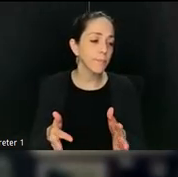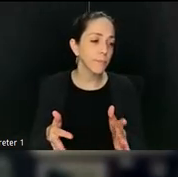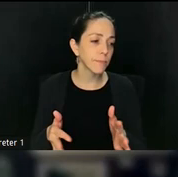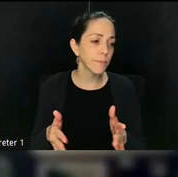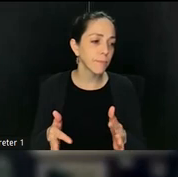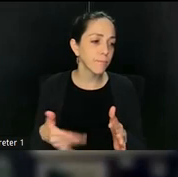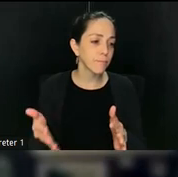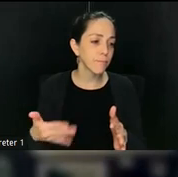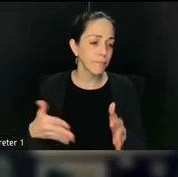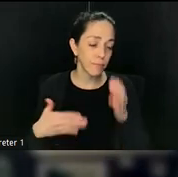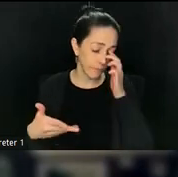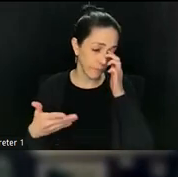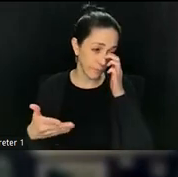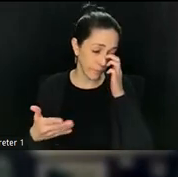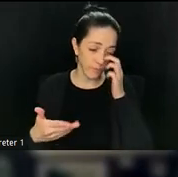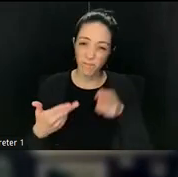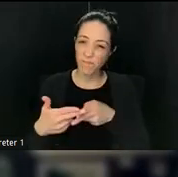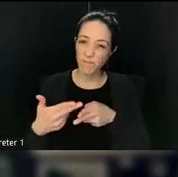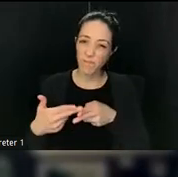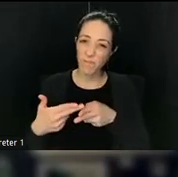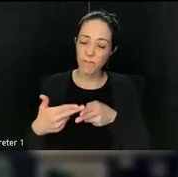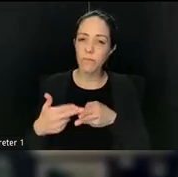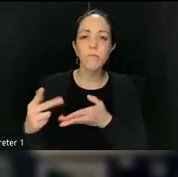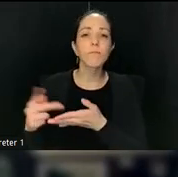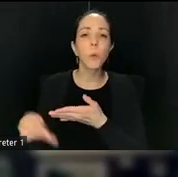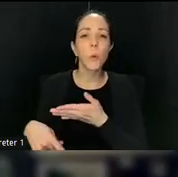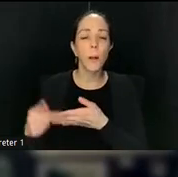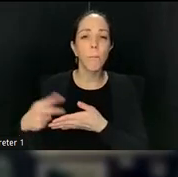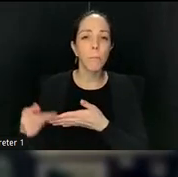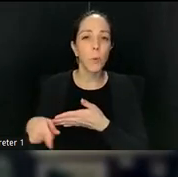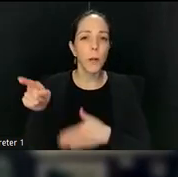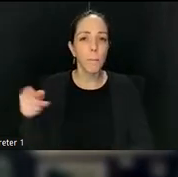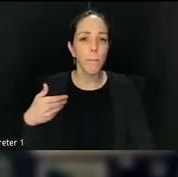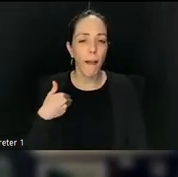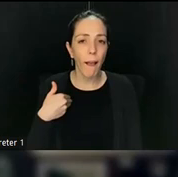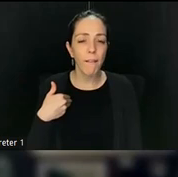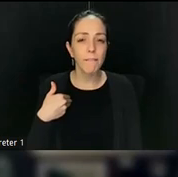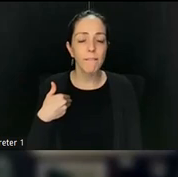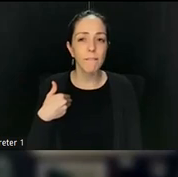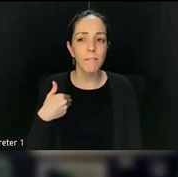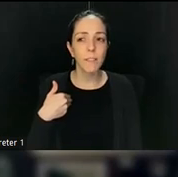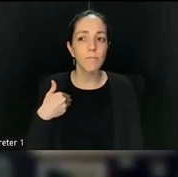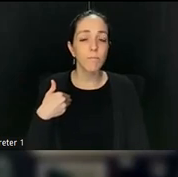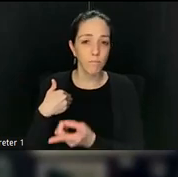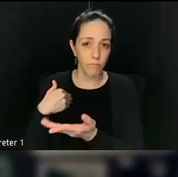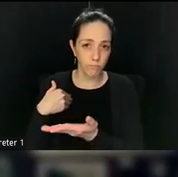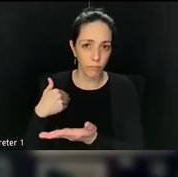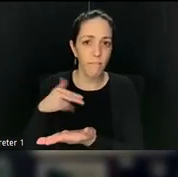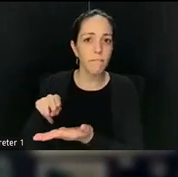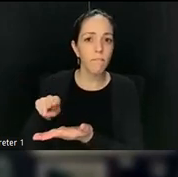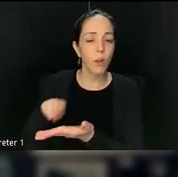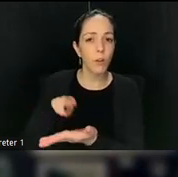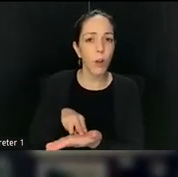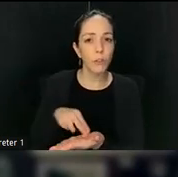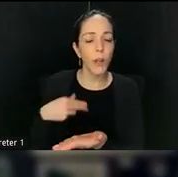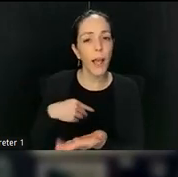I can't remember, it's a little program with they kind of contract with to do all sorts of